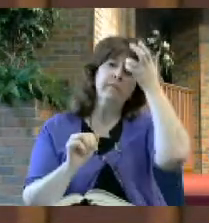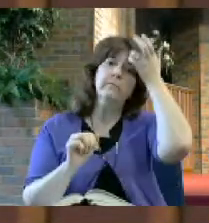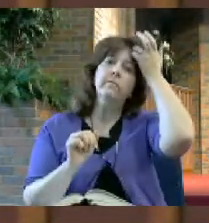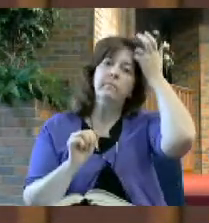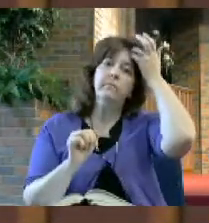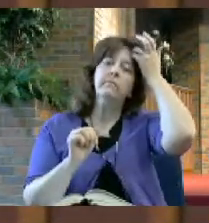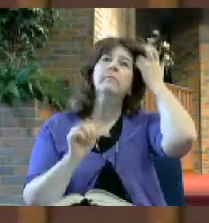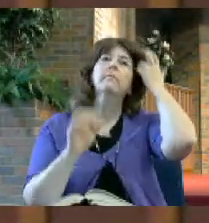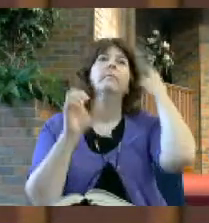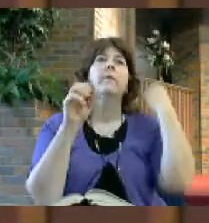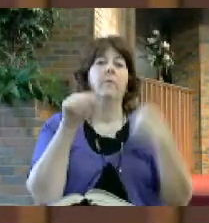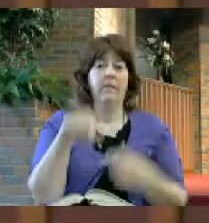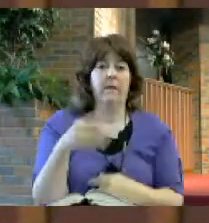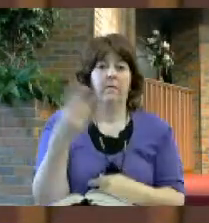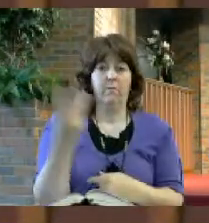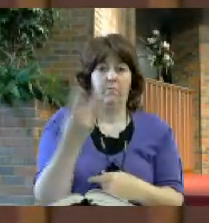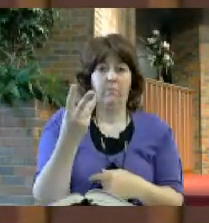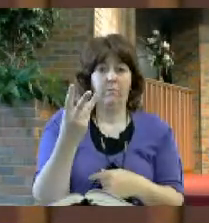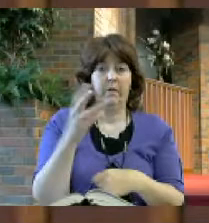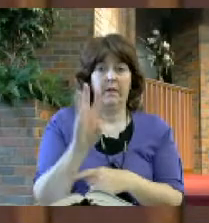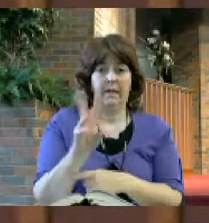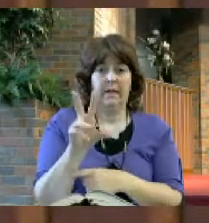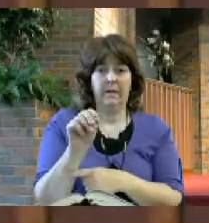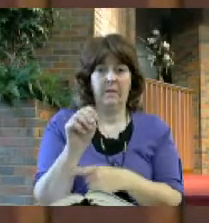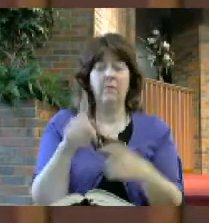6:30 and then next Sunday at 4 p.m.